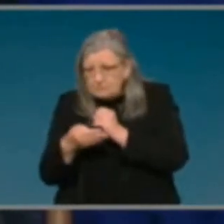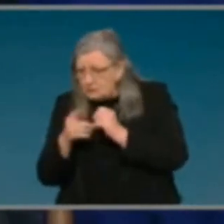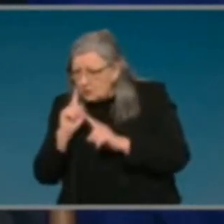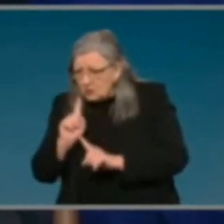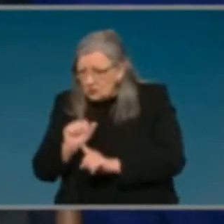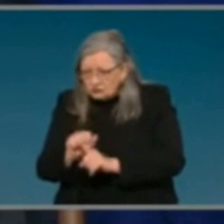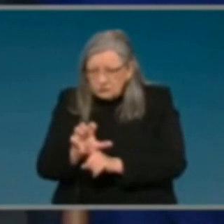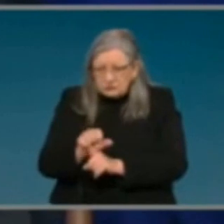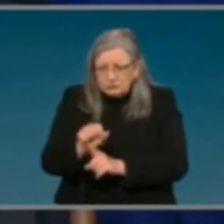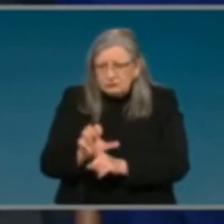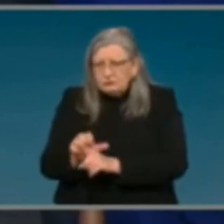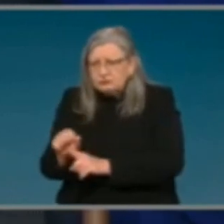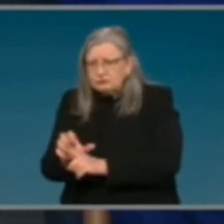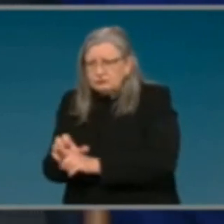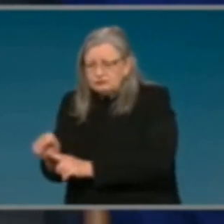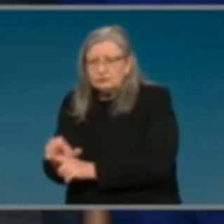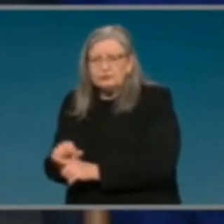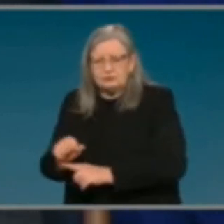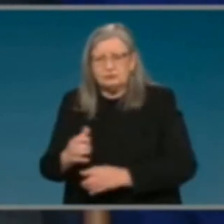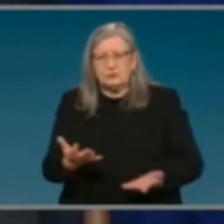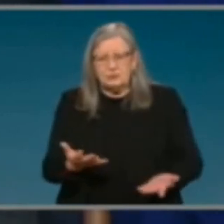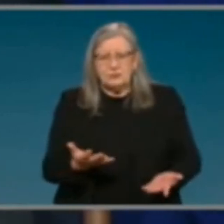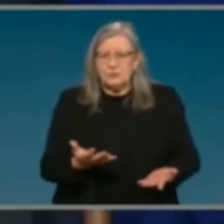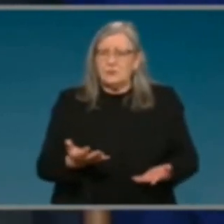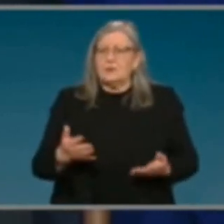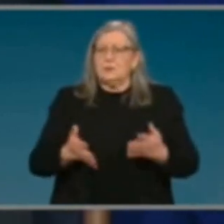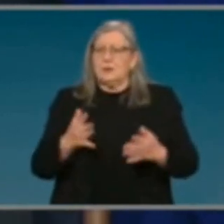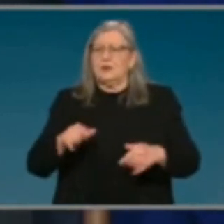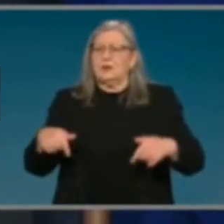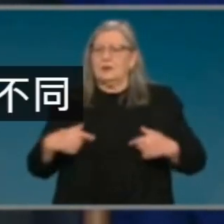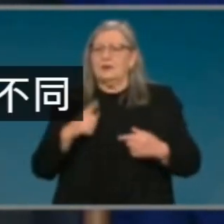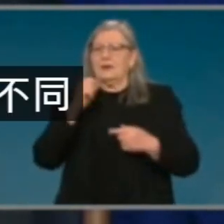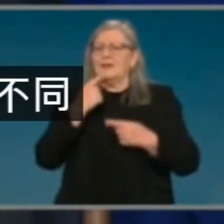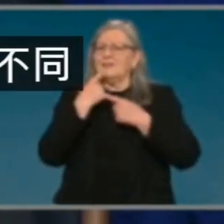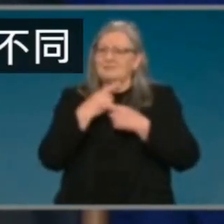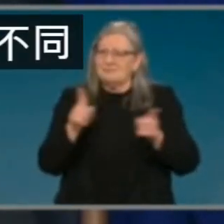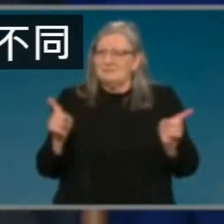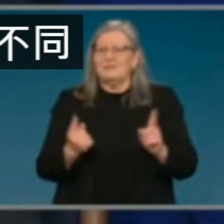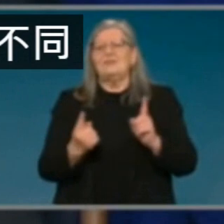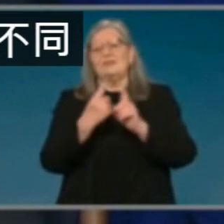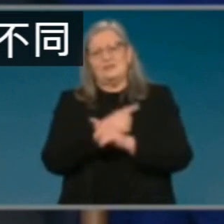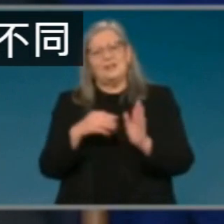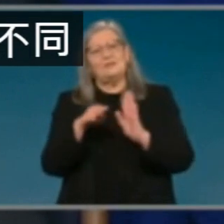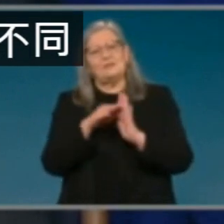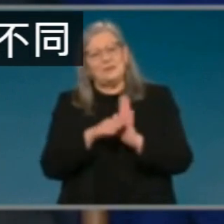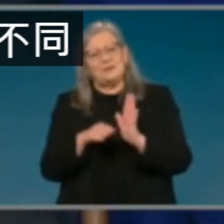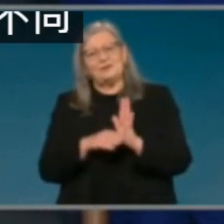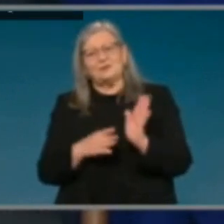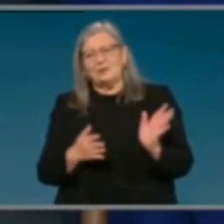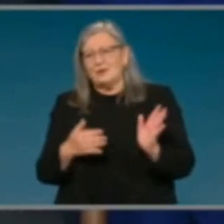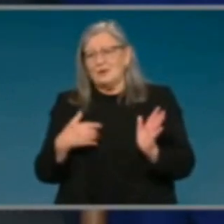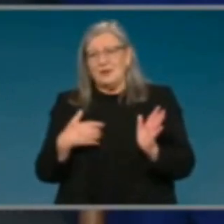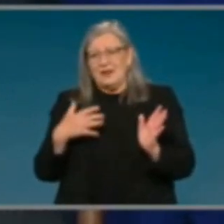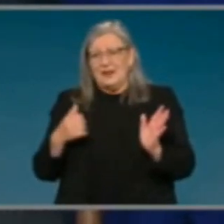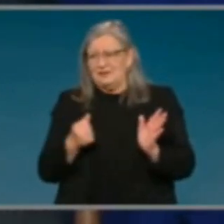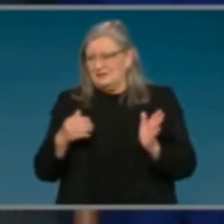translate that into a model which demonstrates how different it might be compared with other previous viruses. Just to be very